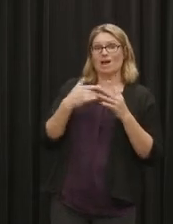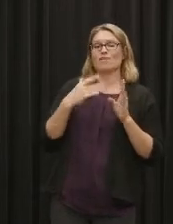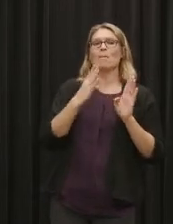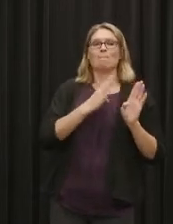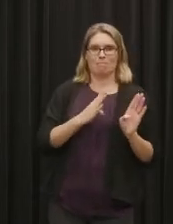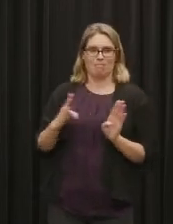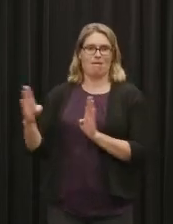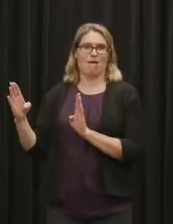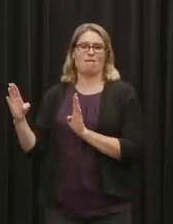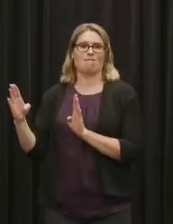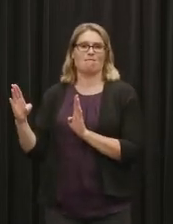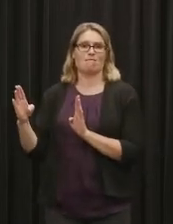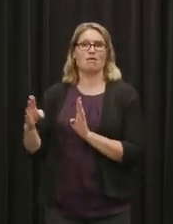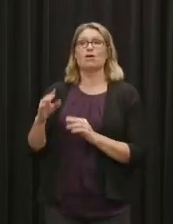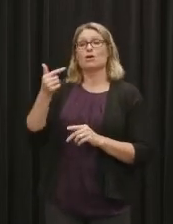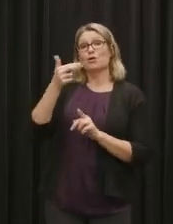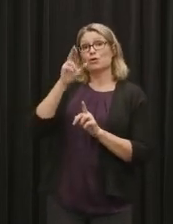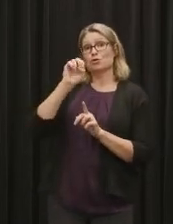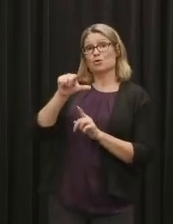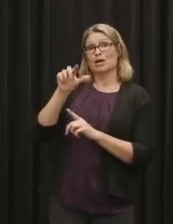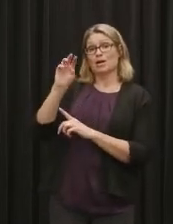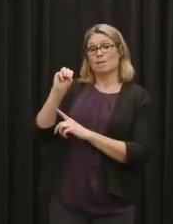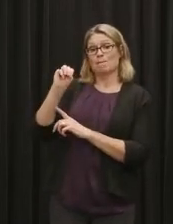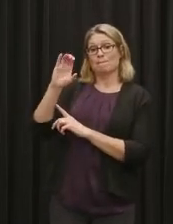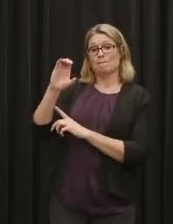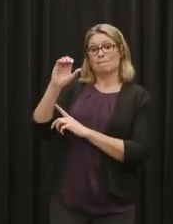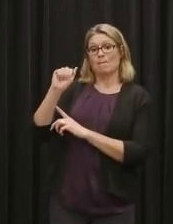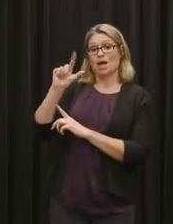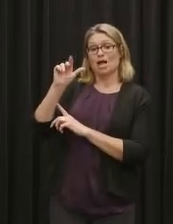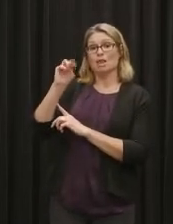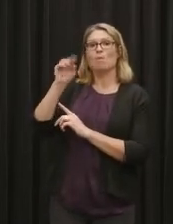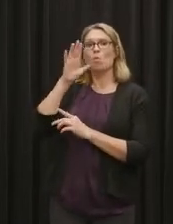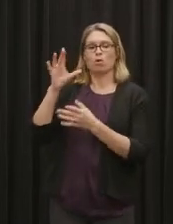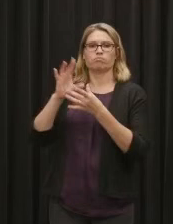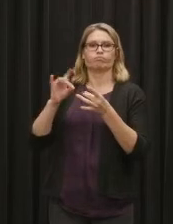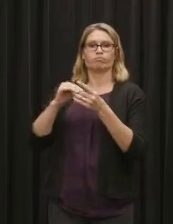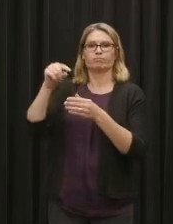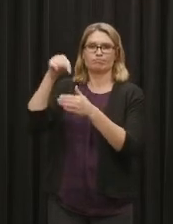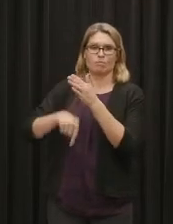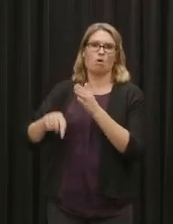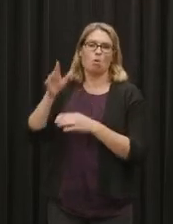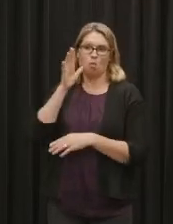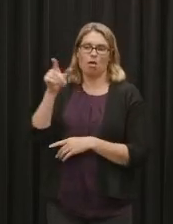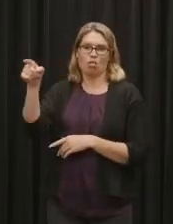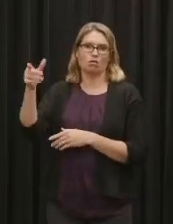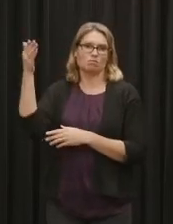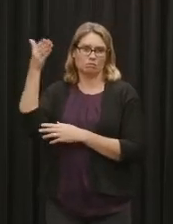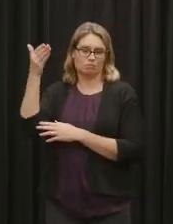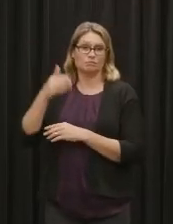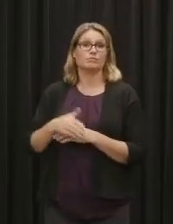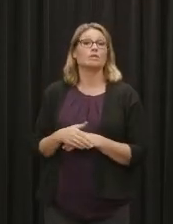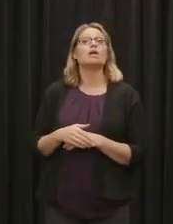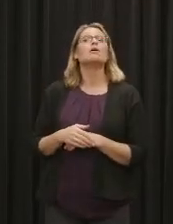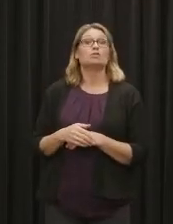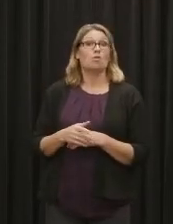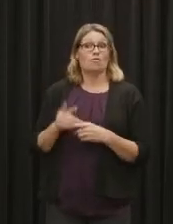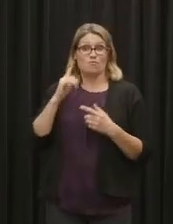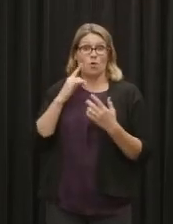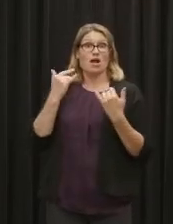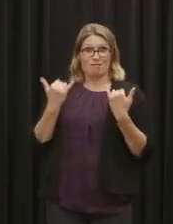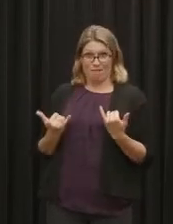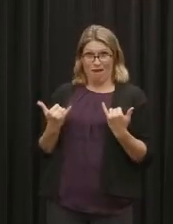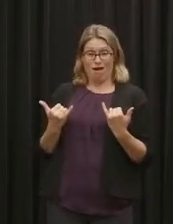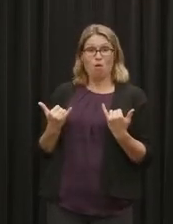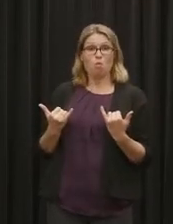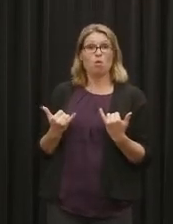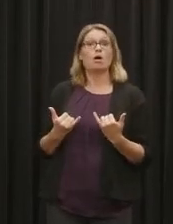plan, Greg McCowan will be detailing those shortly. And until that happens, we will